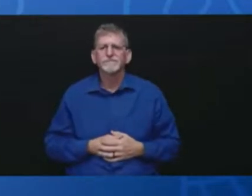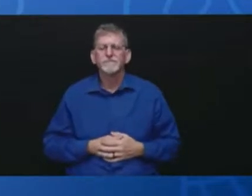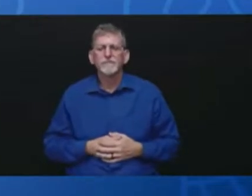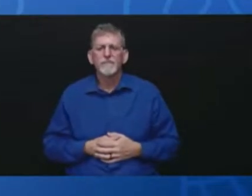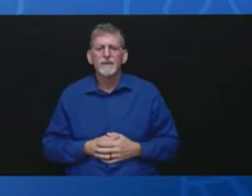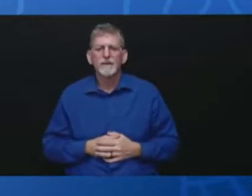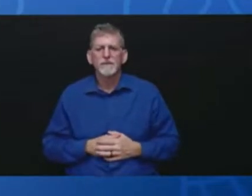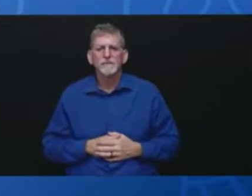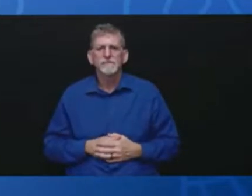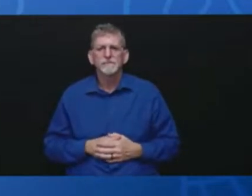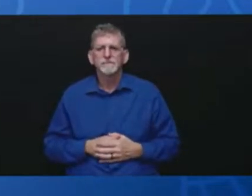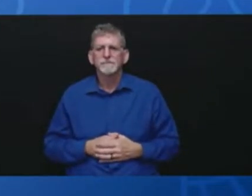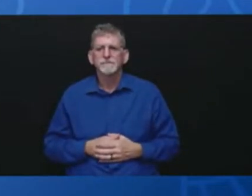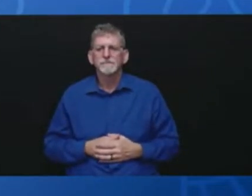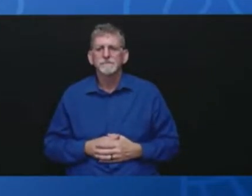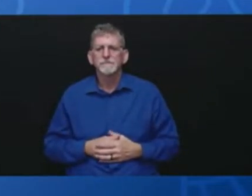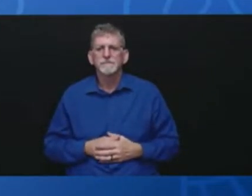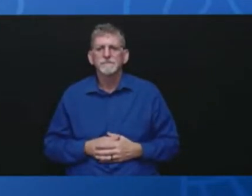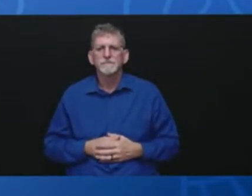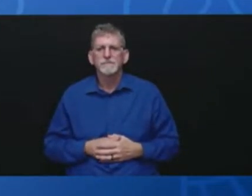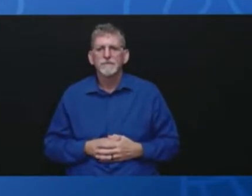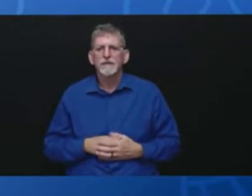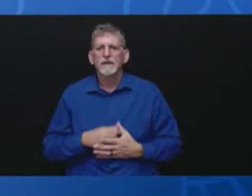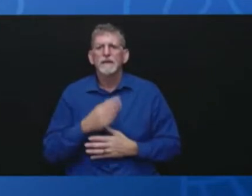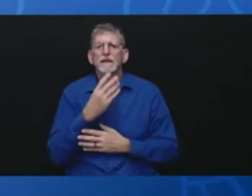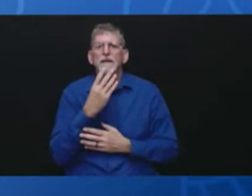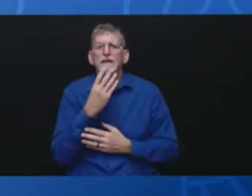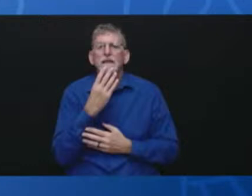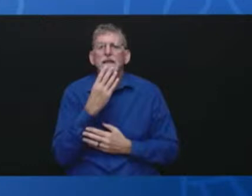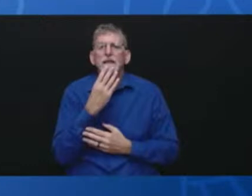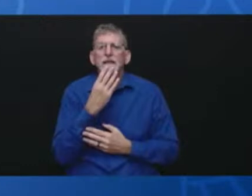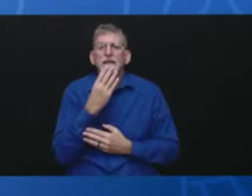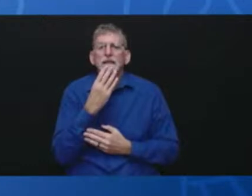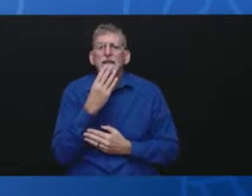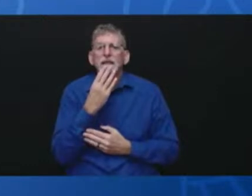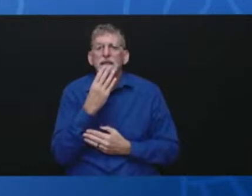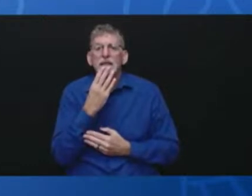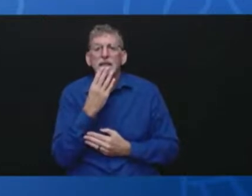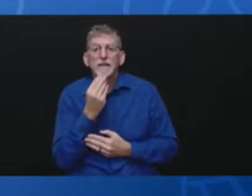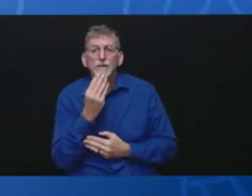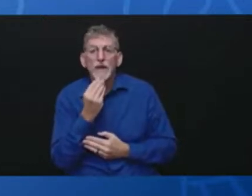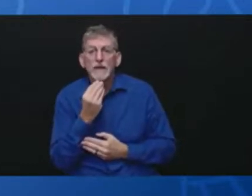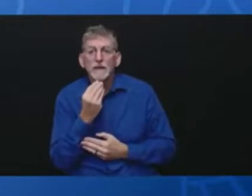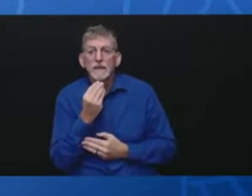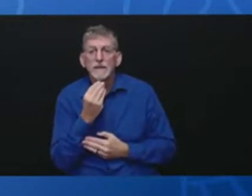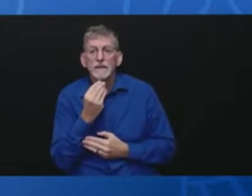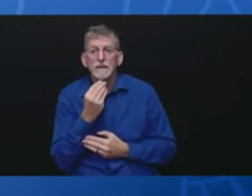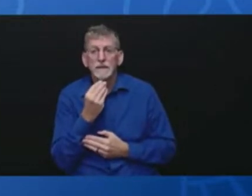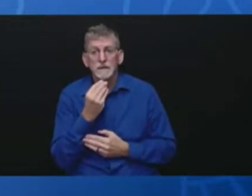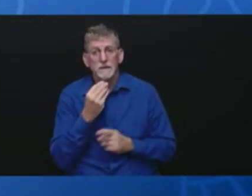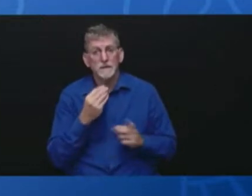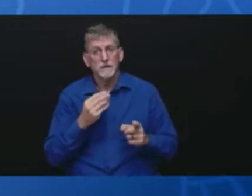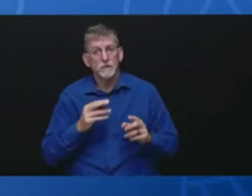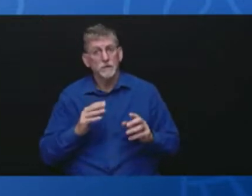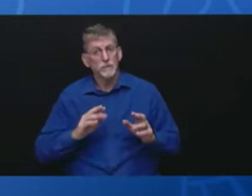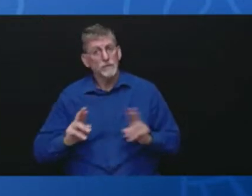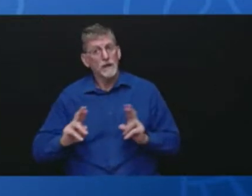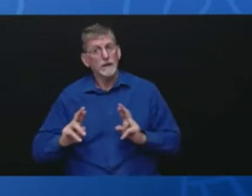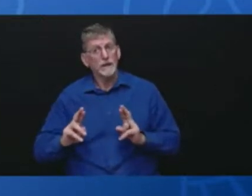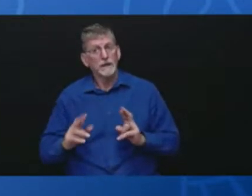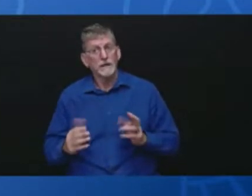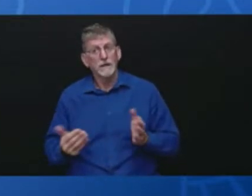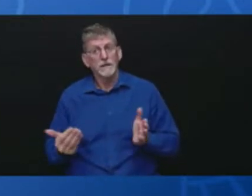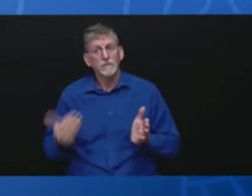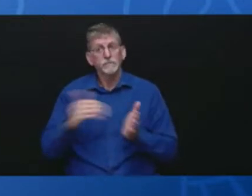Has Israel briefed the United States on its plans for a renewed ground operation? And is this something that the U.S. supports, a massive ground operation into